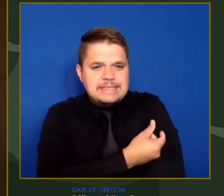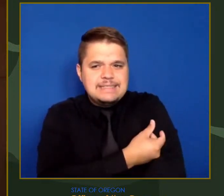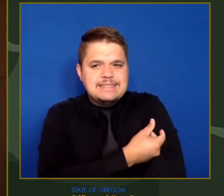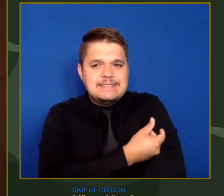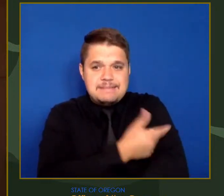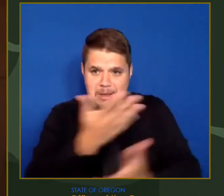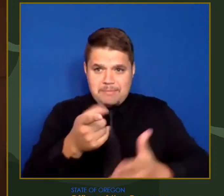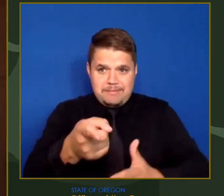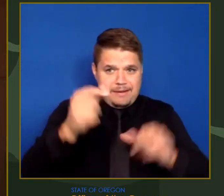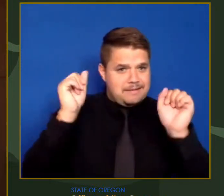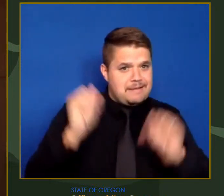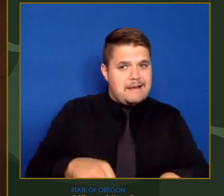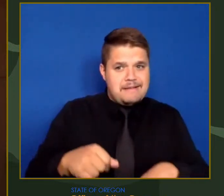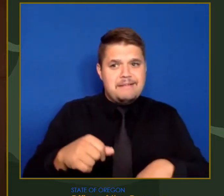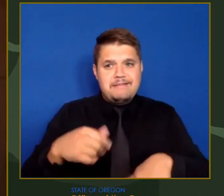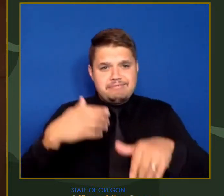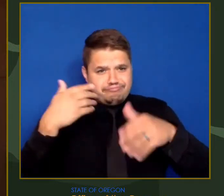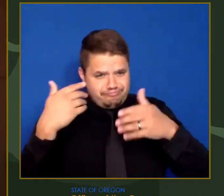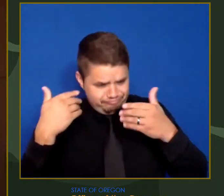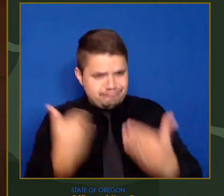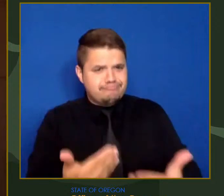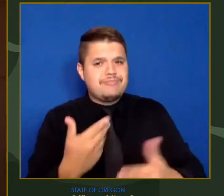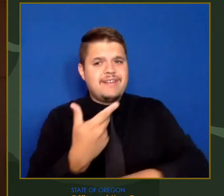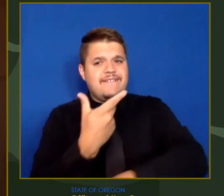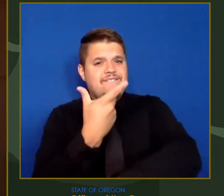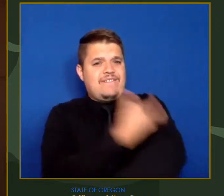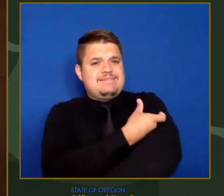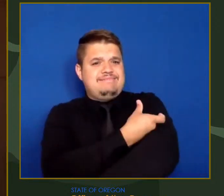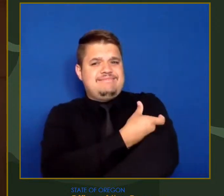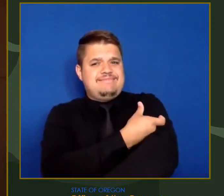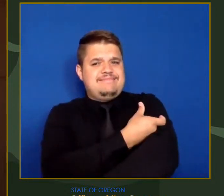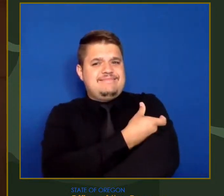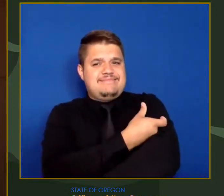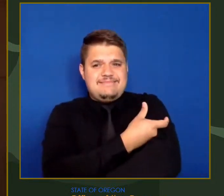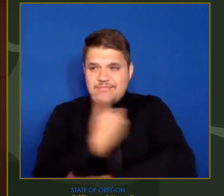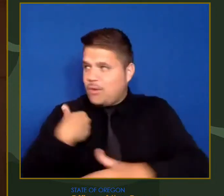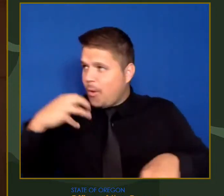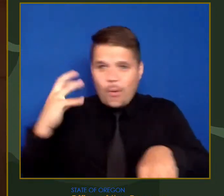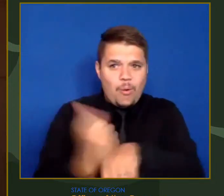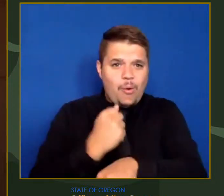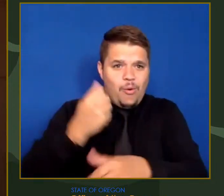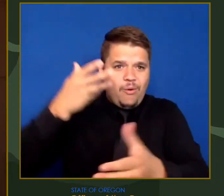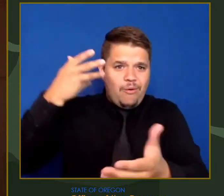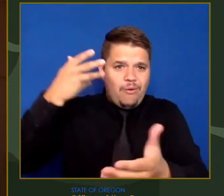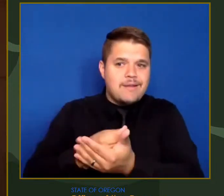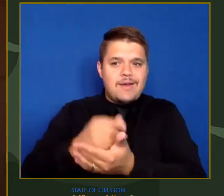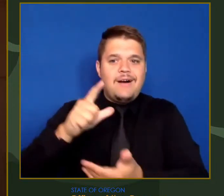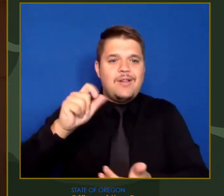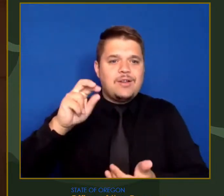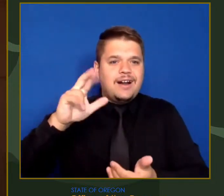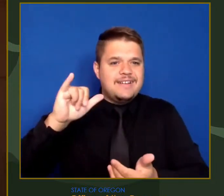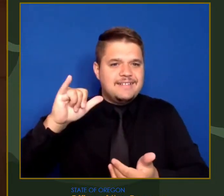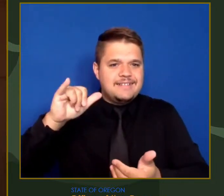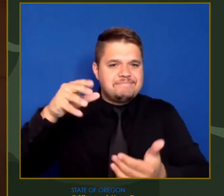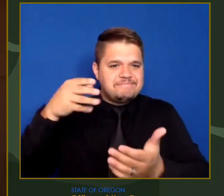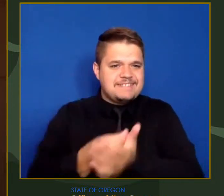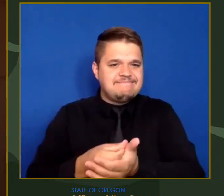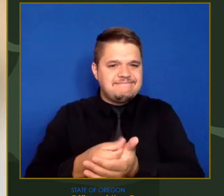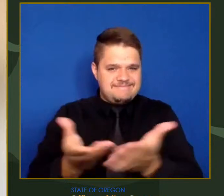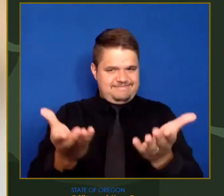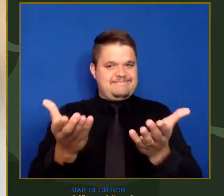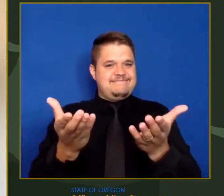clinic or a pharmacy to get your vaccine and find out you're a winner. With that, I'm going to turn it over to Dr. Davion.